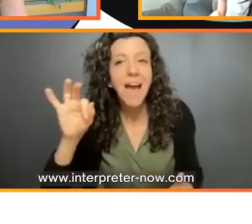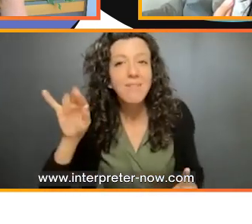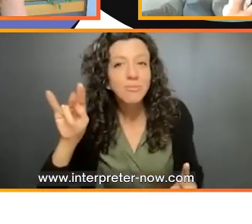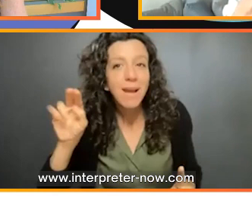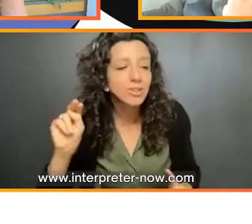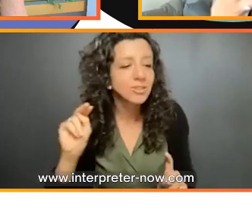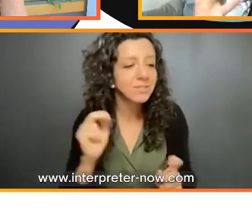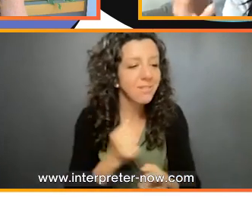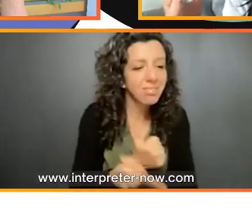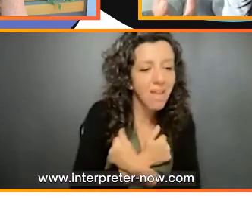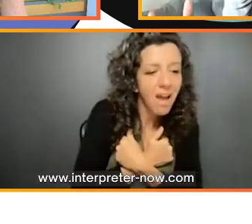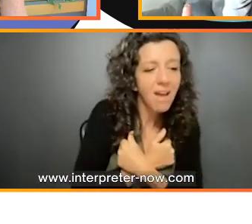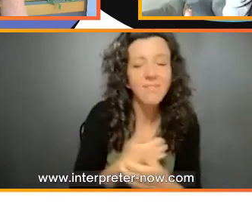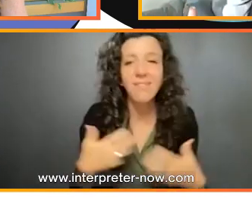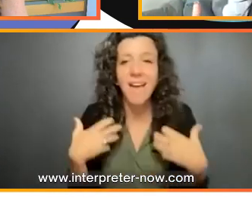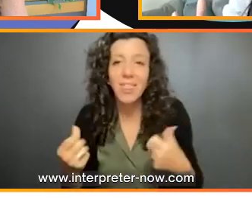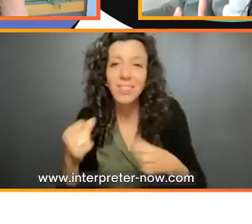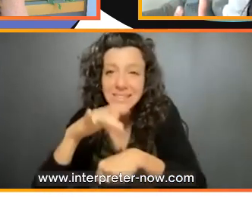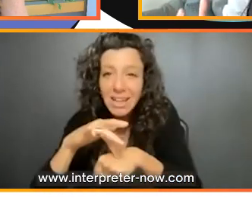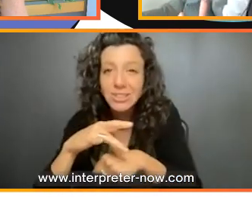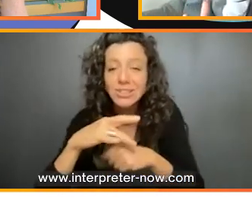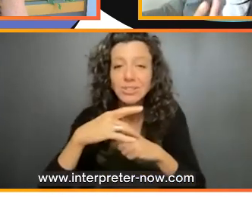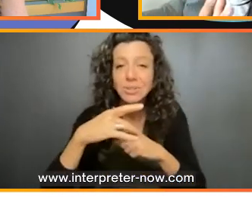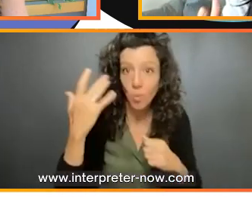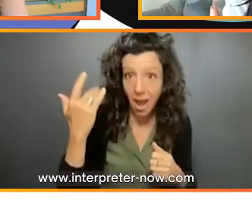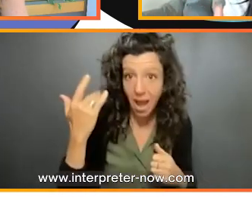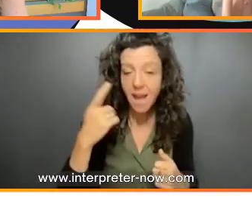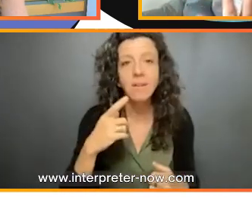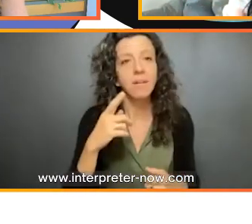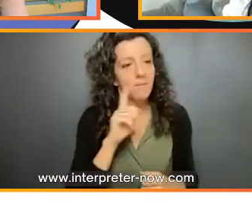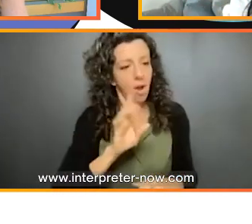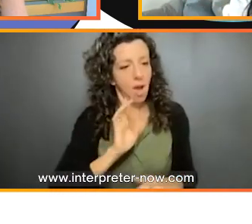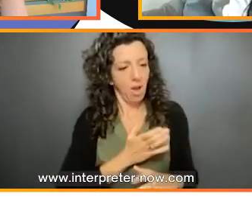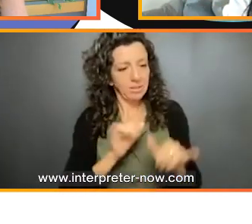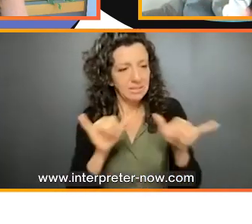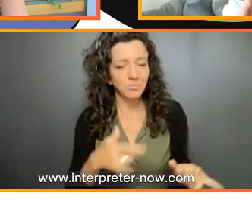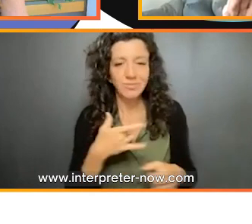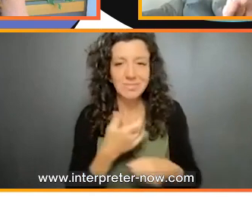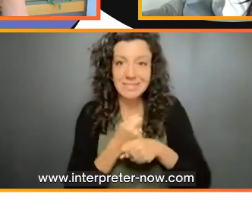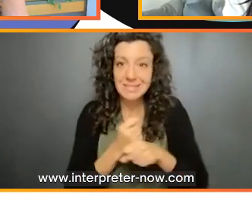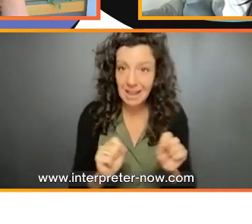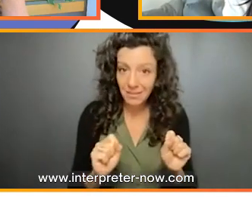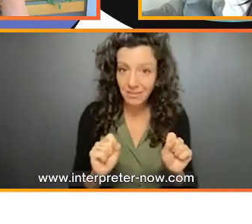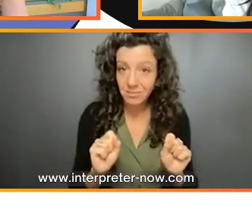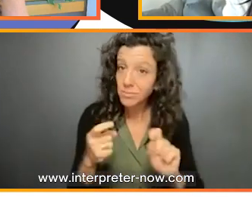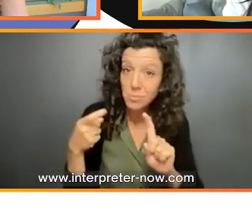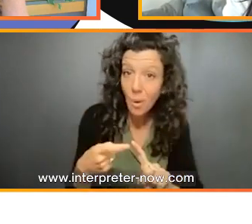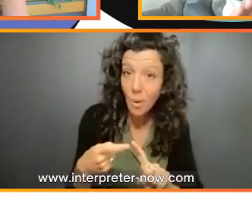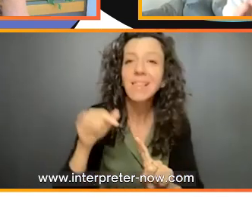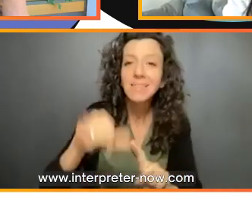acceptance. We crave positive affirmation. We crave love, healthy touch from